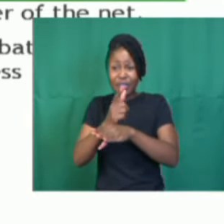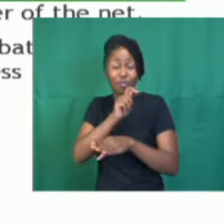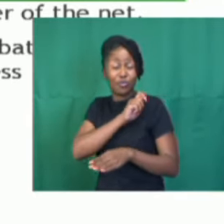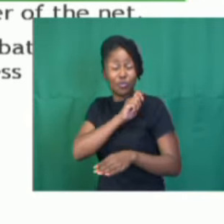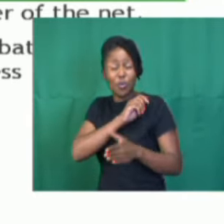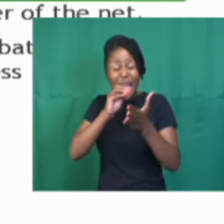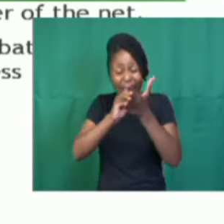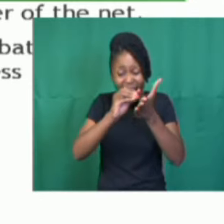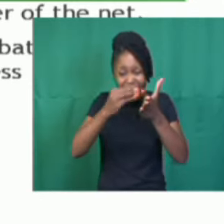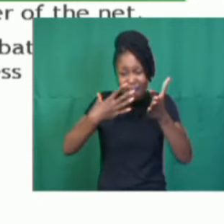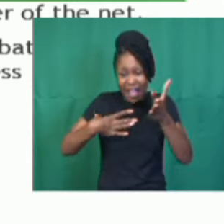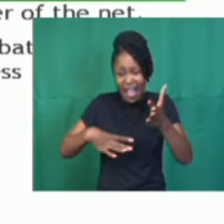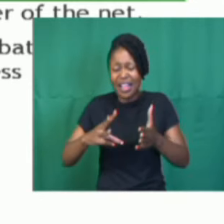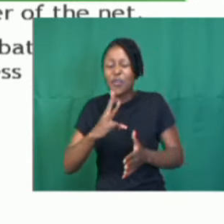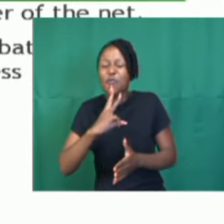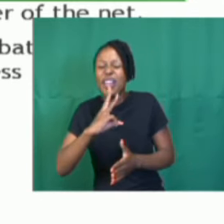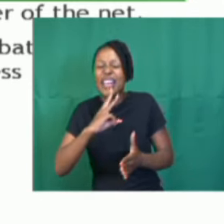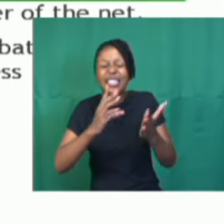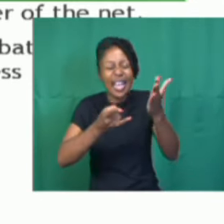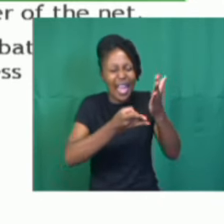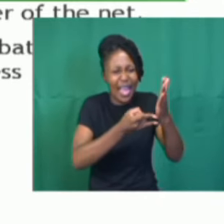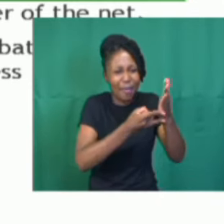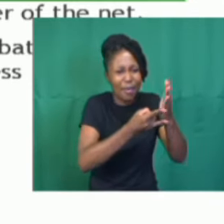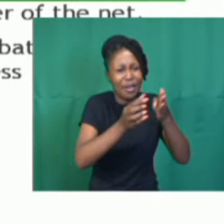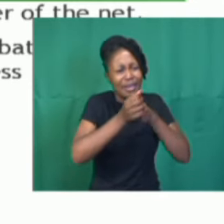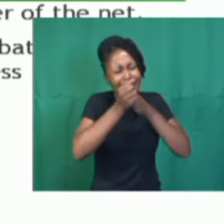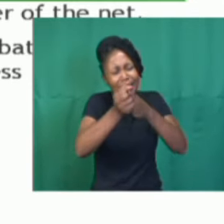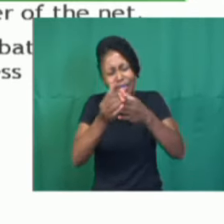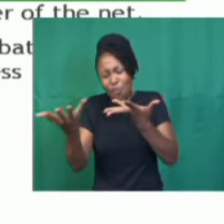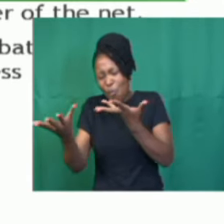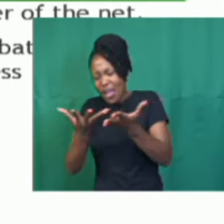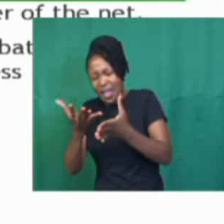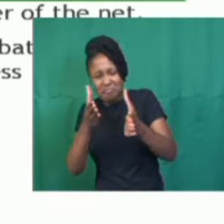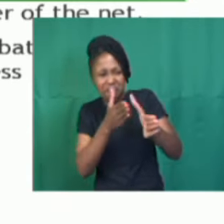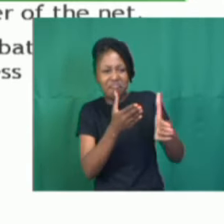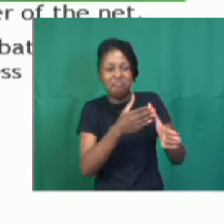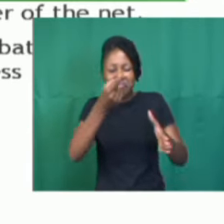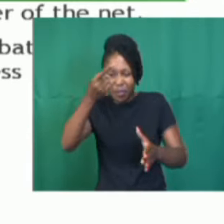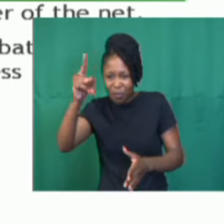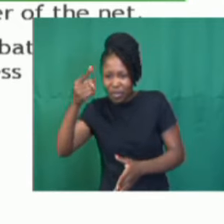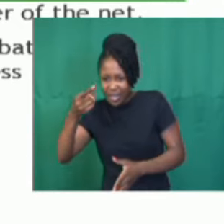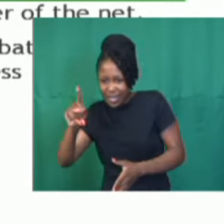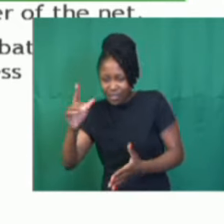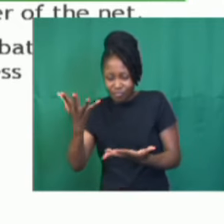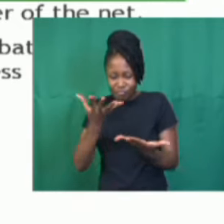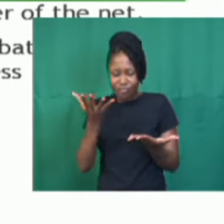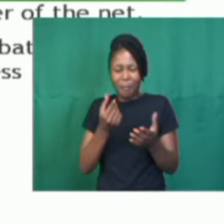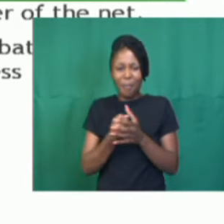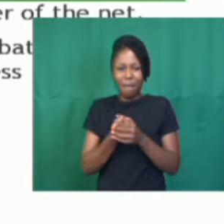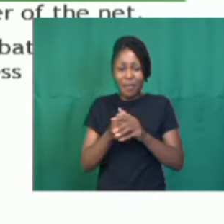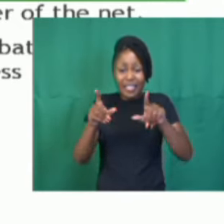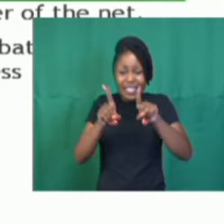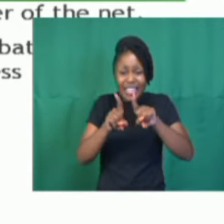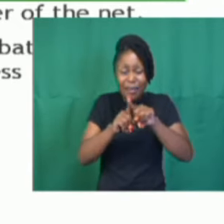you exactly to where you are going to find the responses from the passage. So it helps if those things